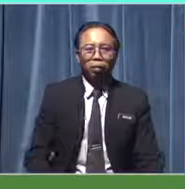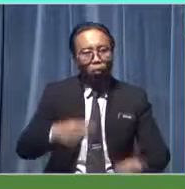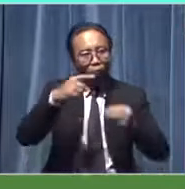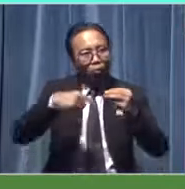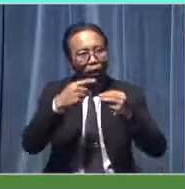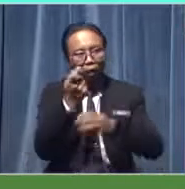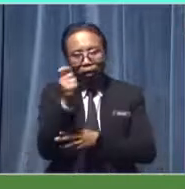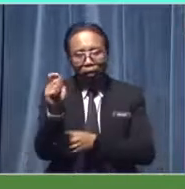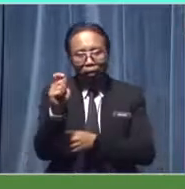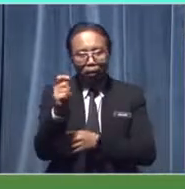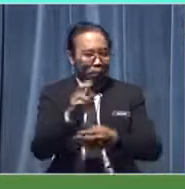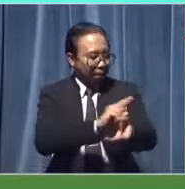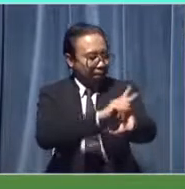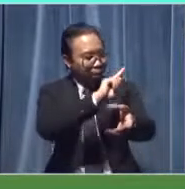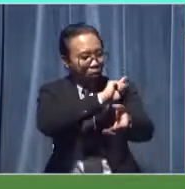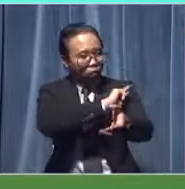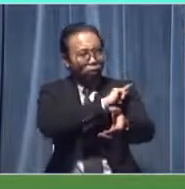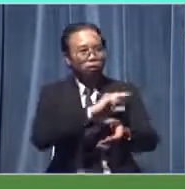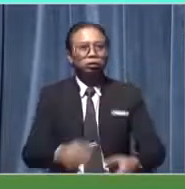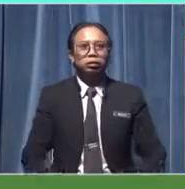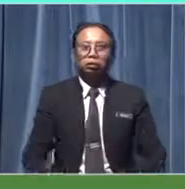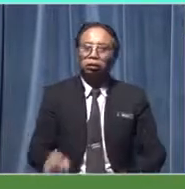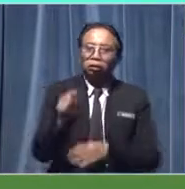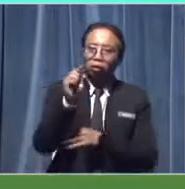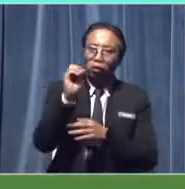When the power supply is turned on,